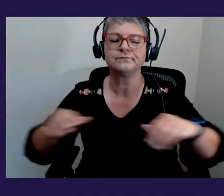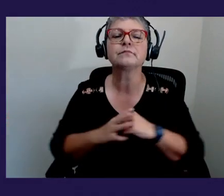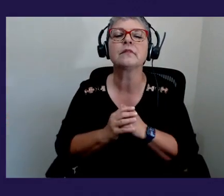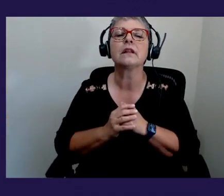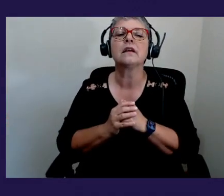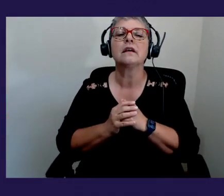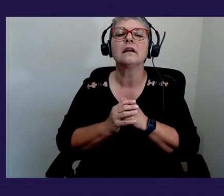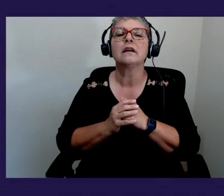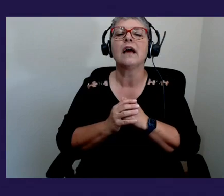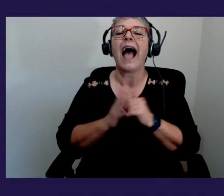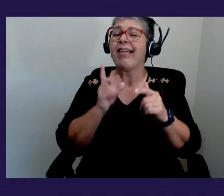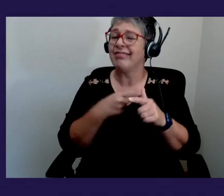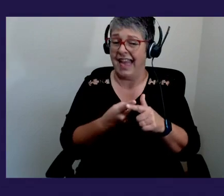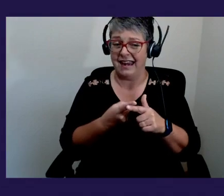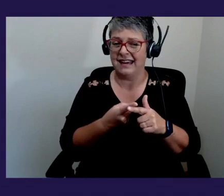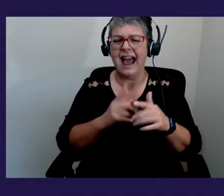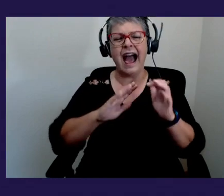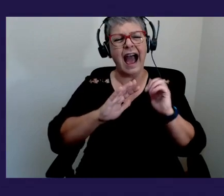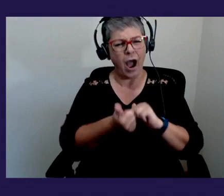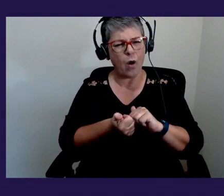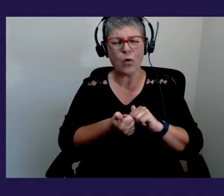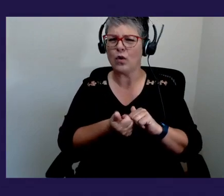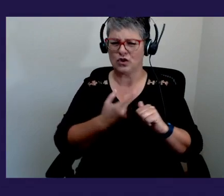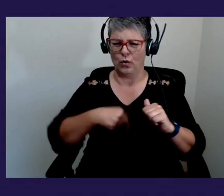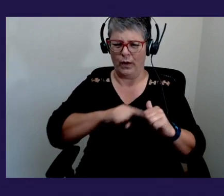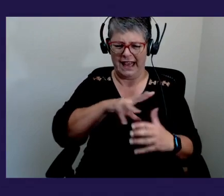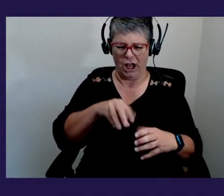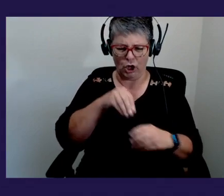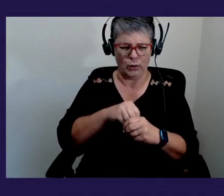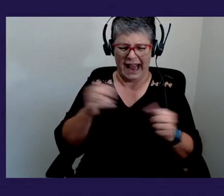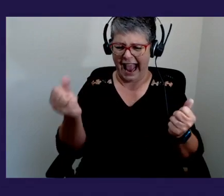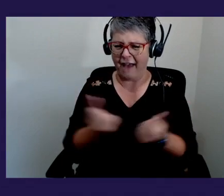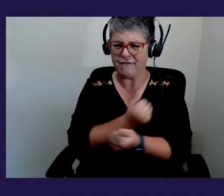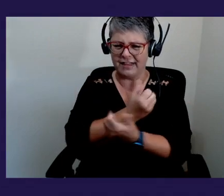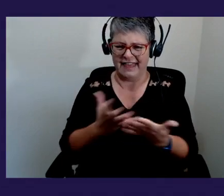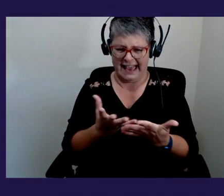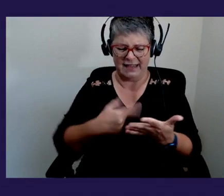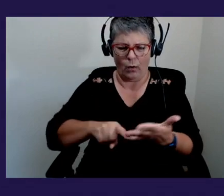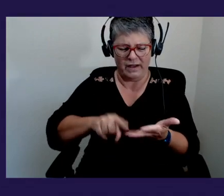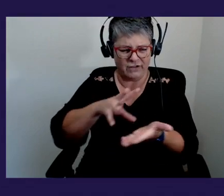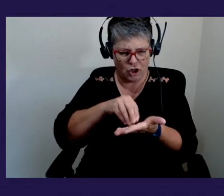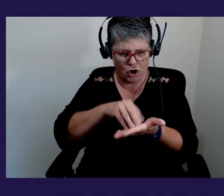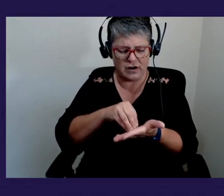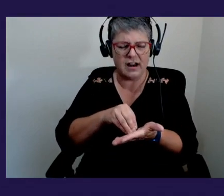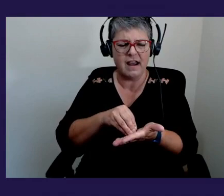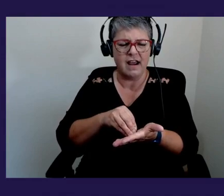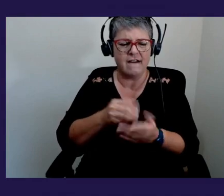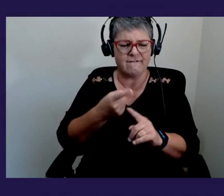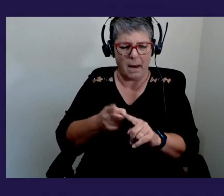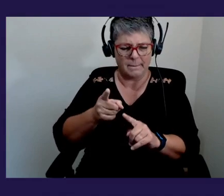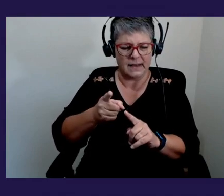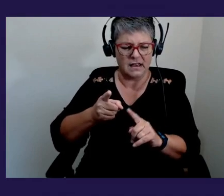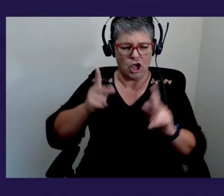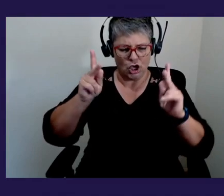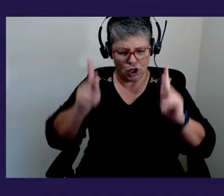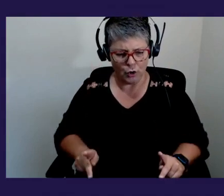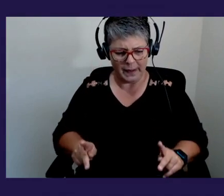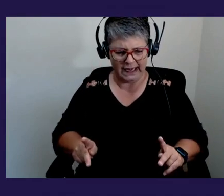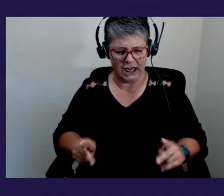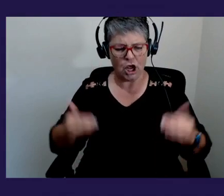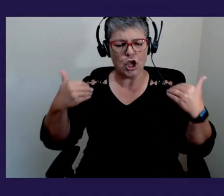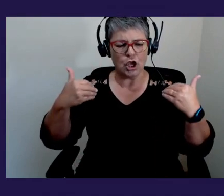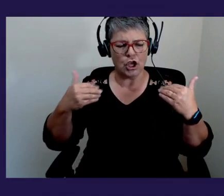do and how do we integrate all of what we know from the psychology of human decision-making into this